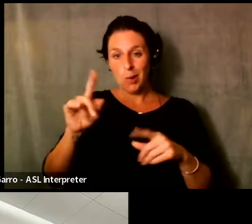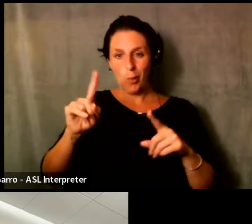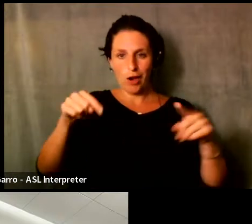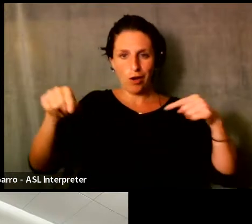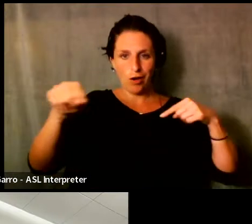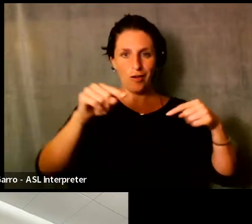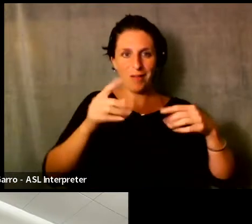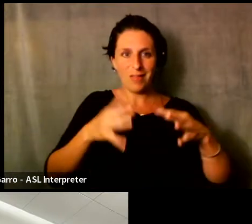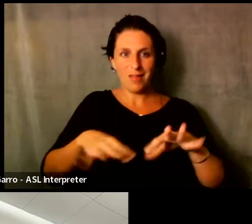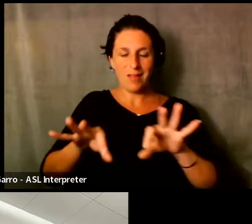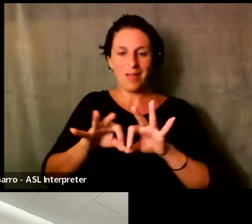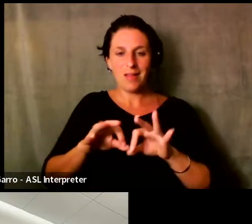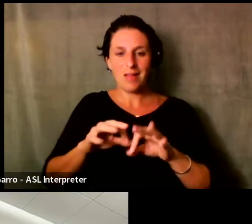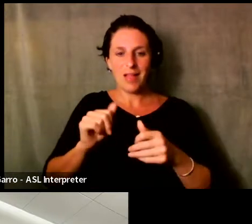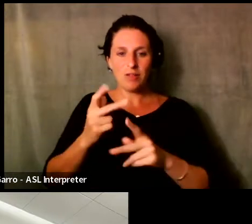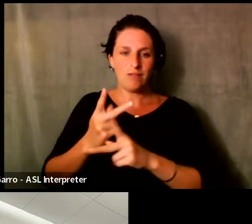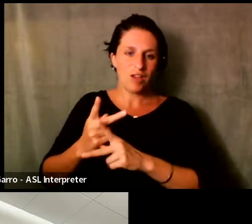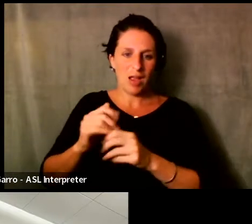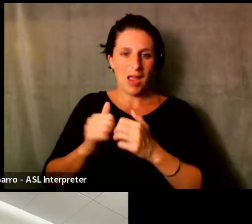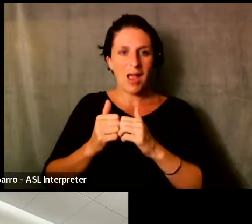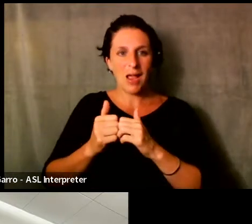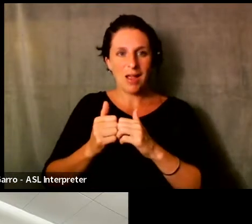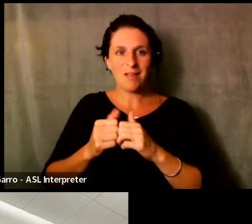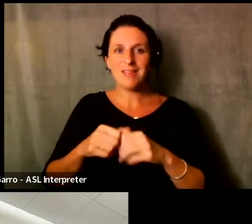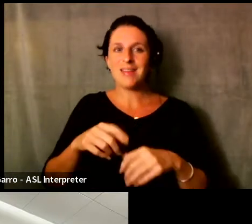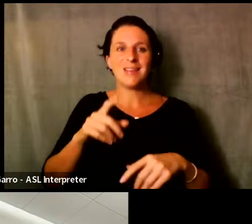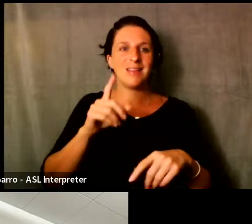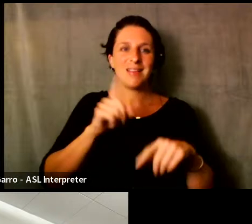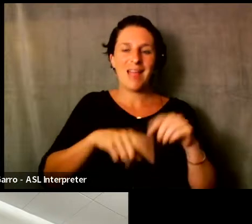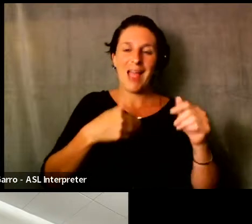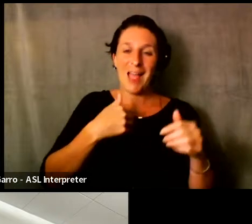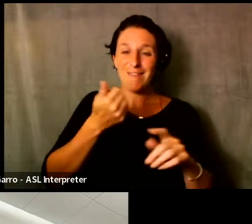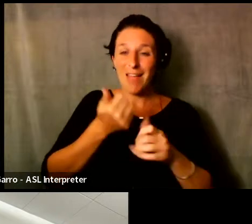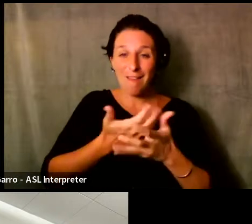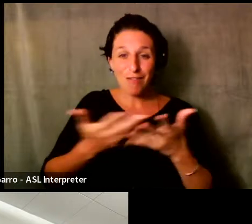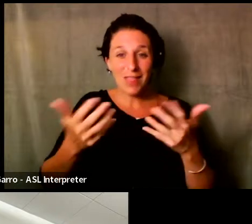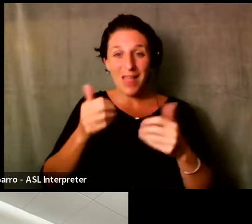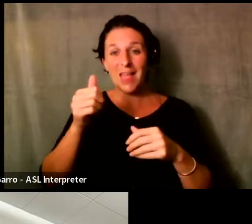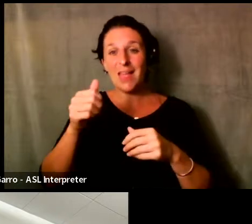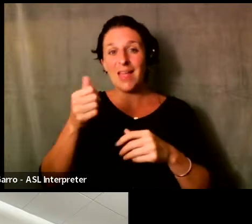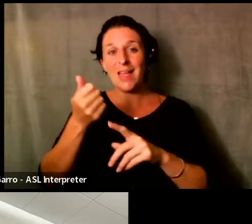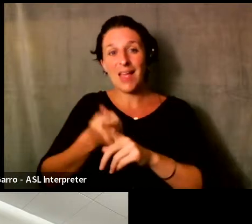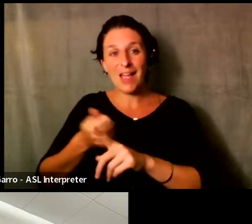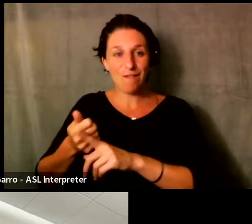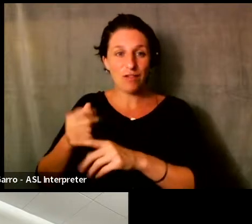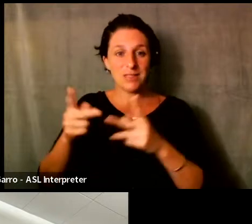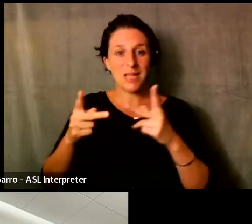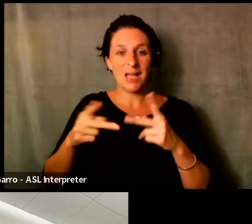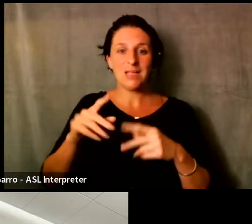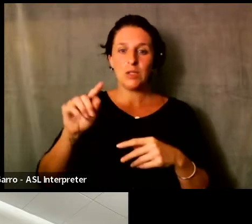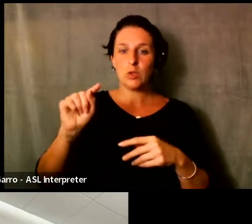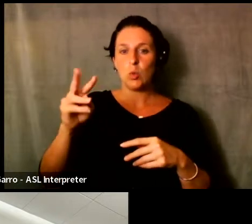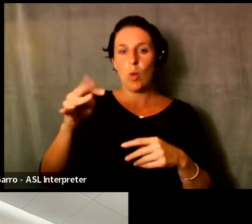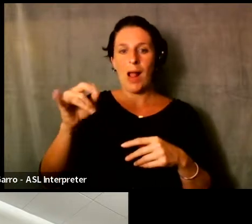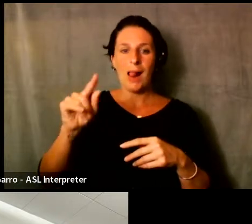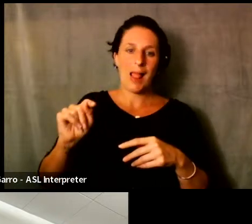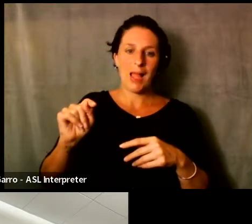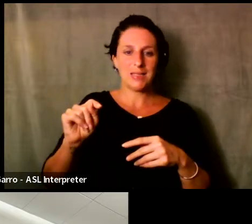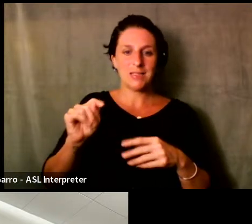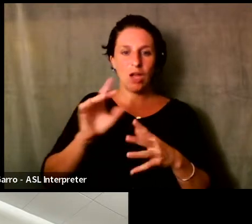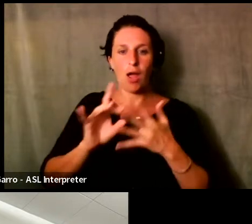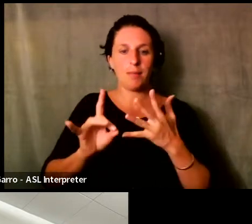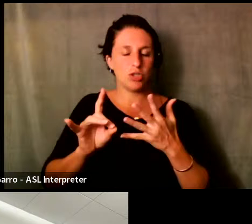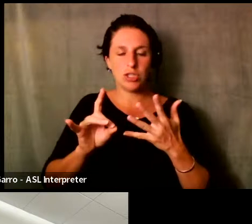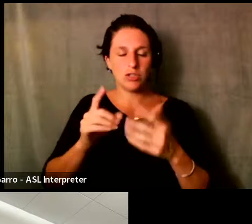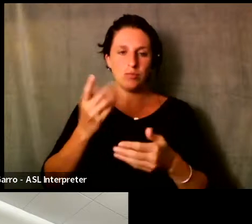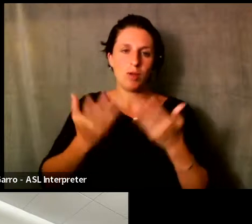to trying to figure out how to have create everything at every site. some twilight options. It was probably the right option, the right answer. Oh, and then